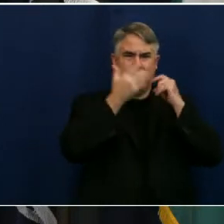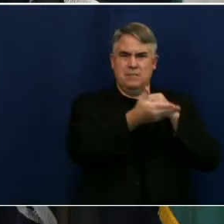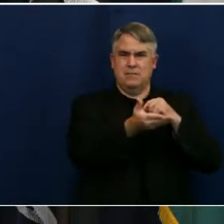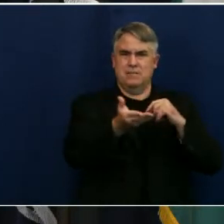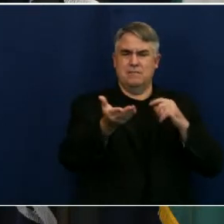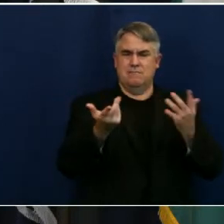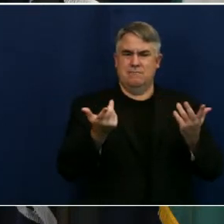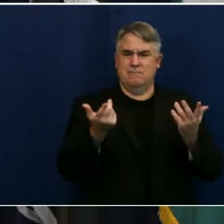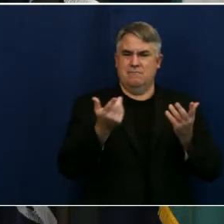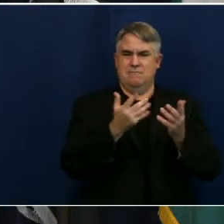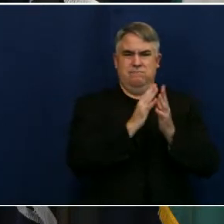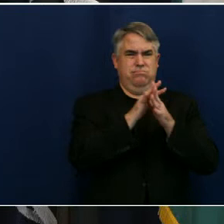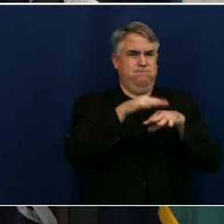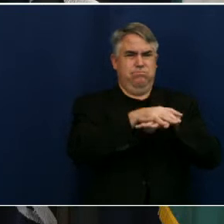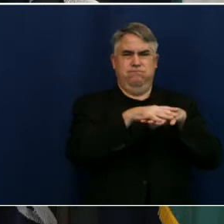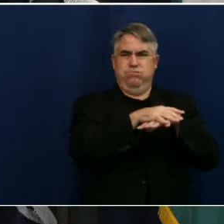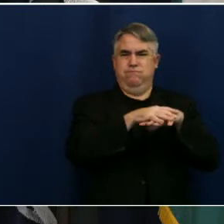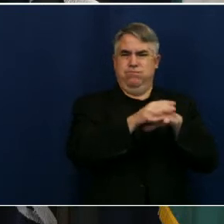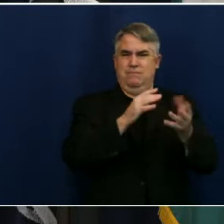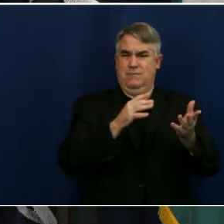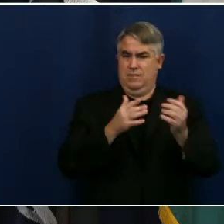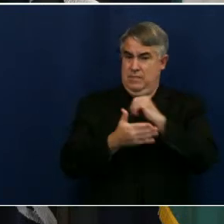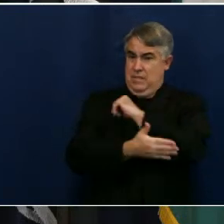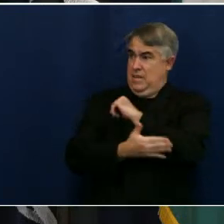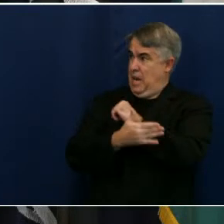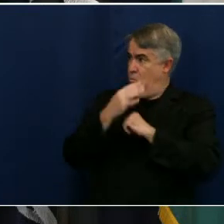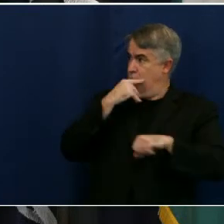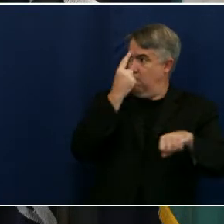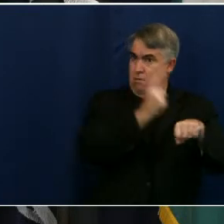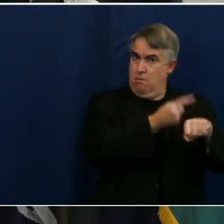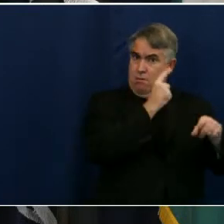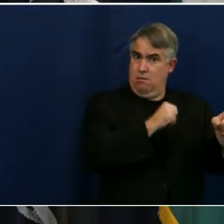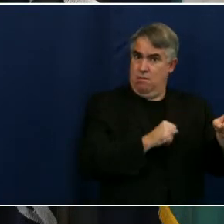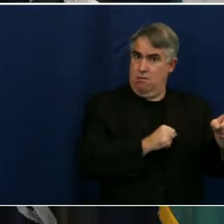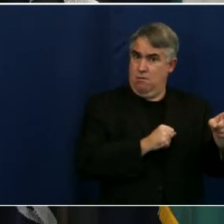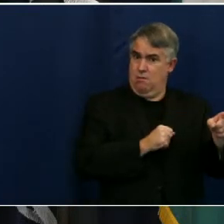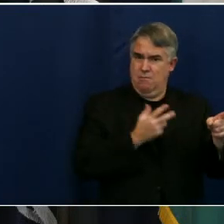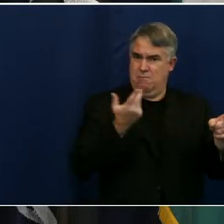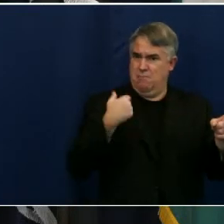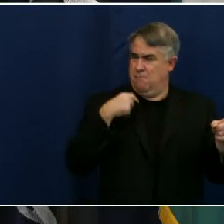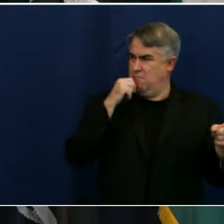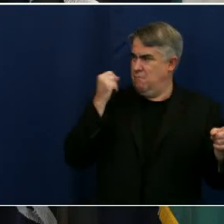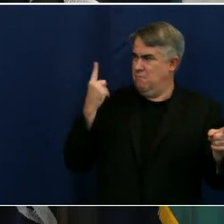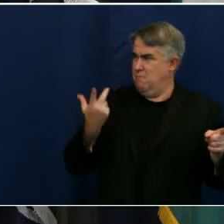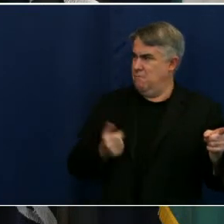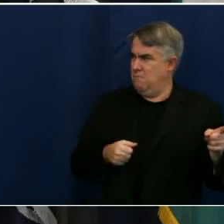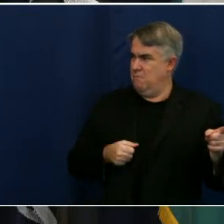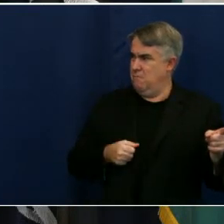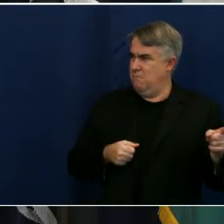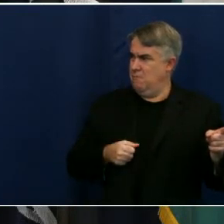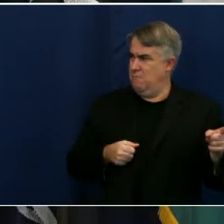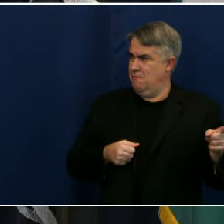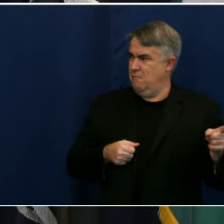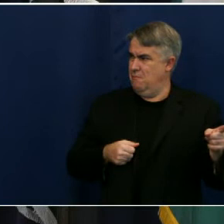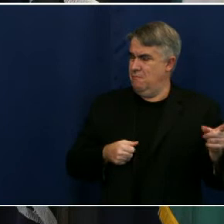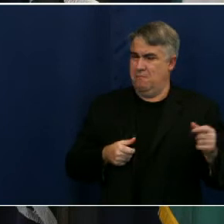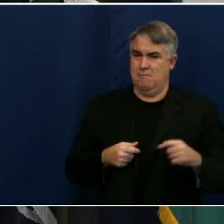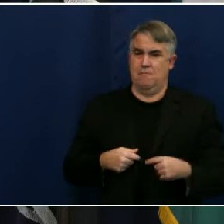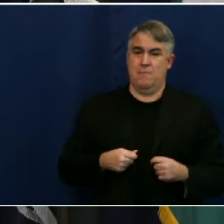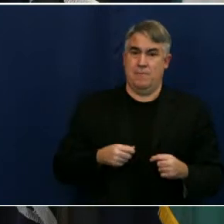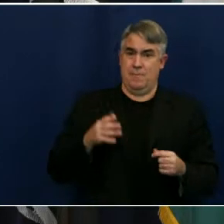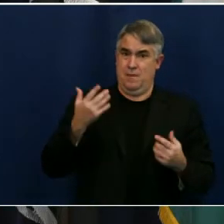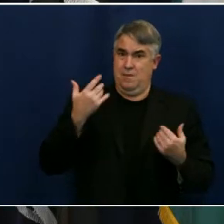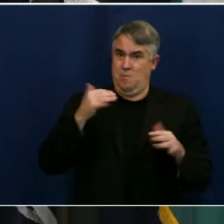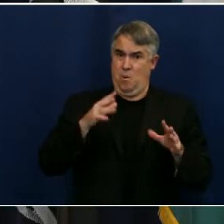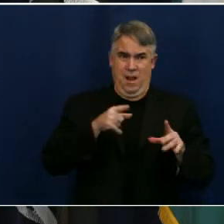Can the county or will the county do anything to enforce the rules? I mean, to prevent more super spreader